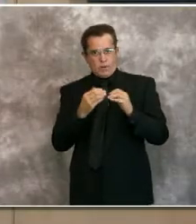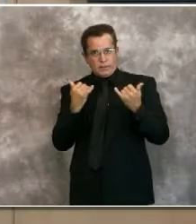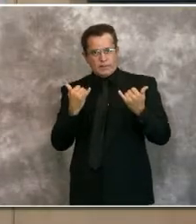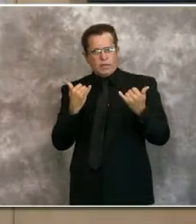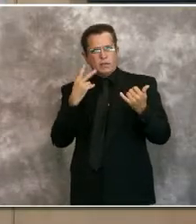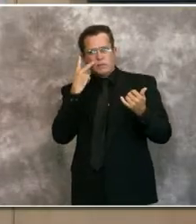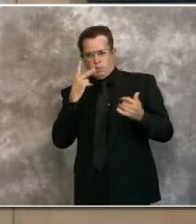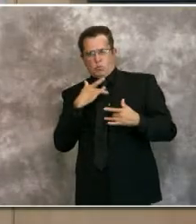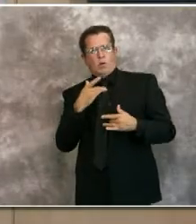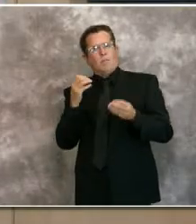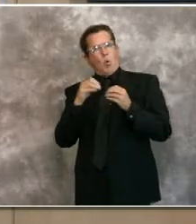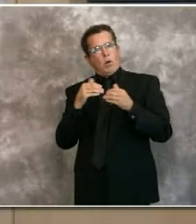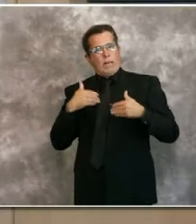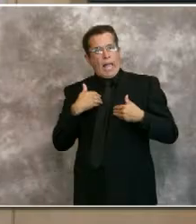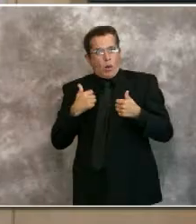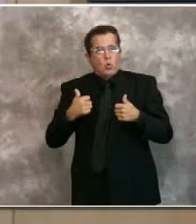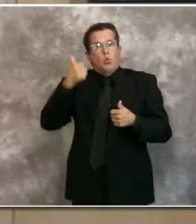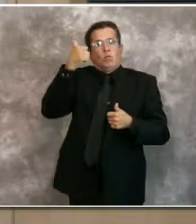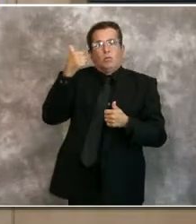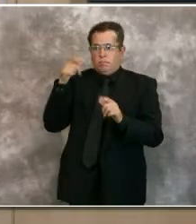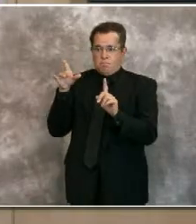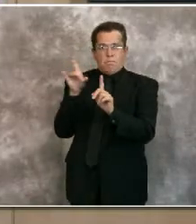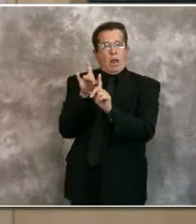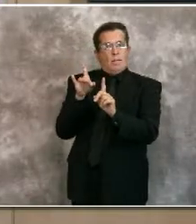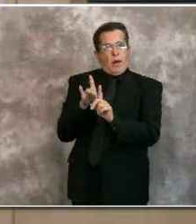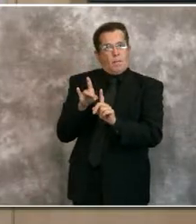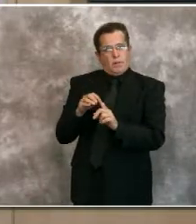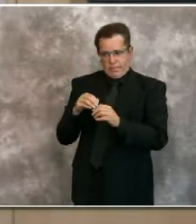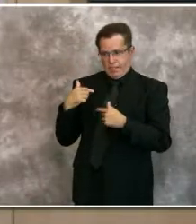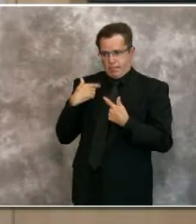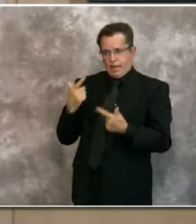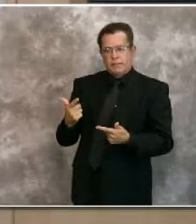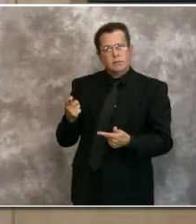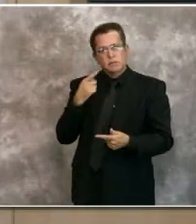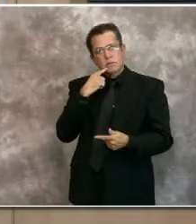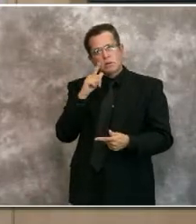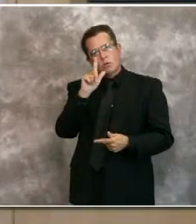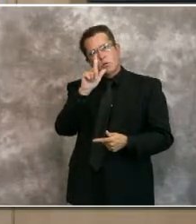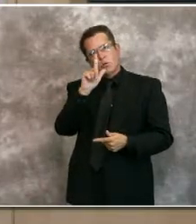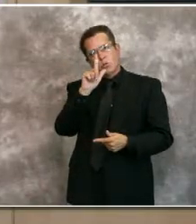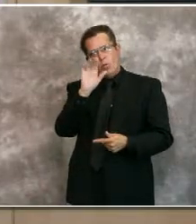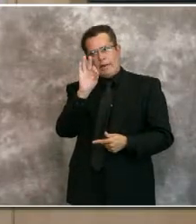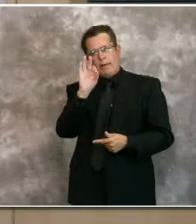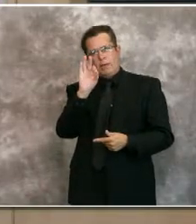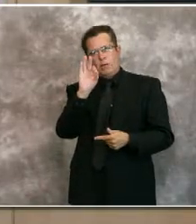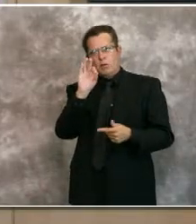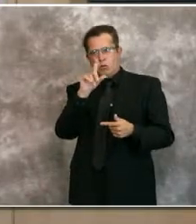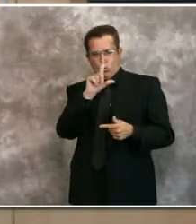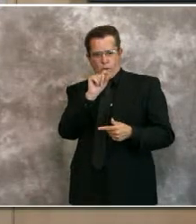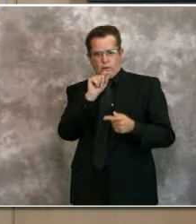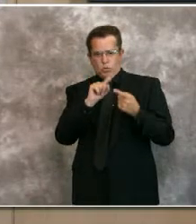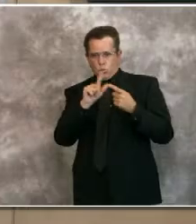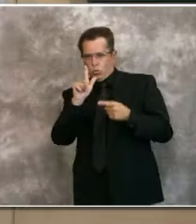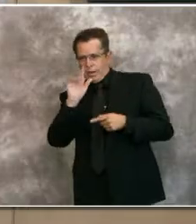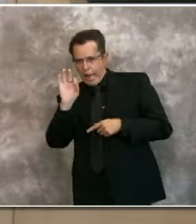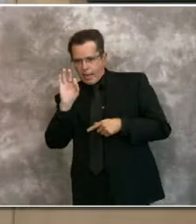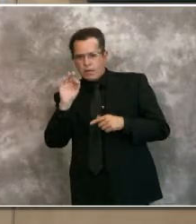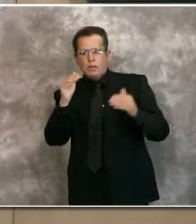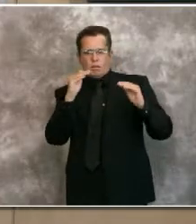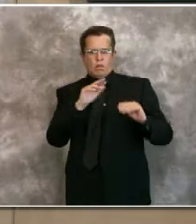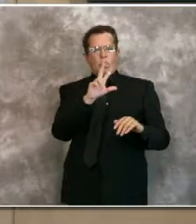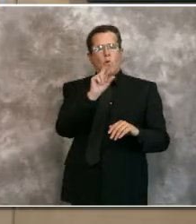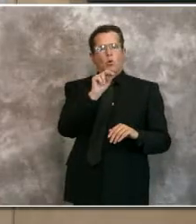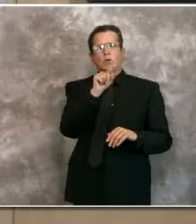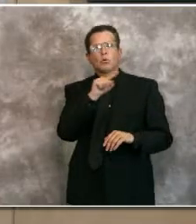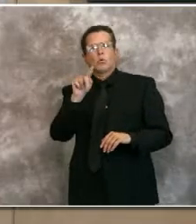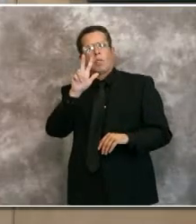younger people now in the last couple of months. 20 to 29 is the largest component of the cases, then 30 to 39